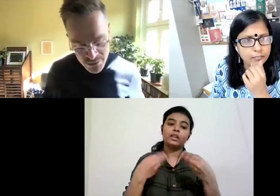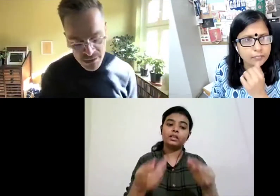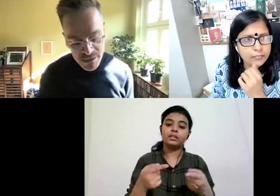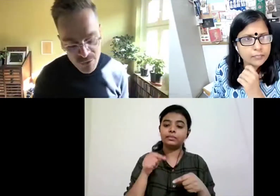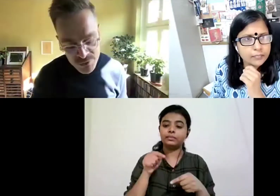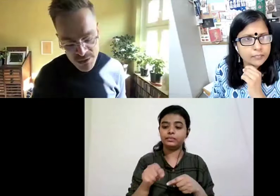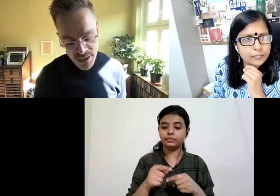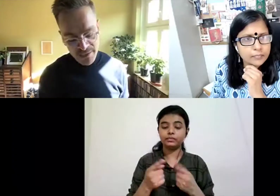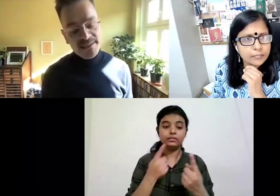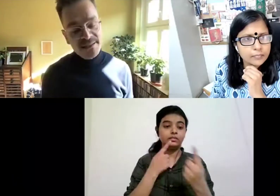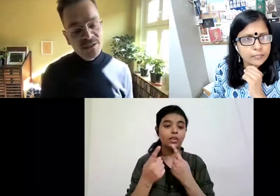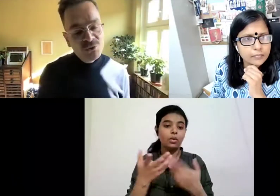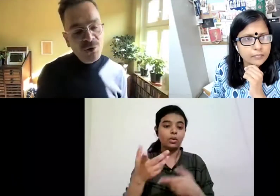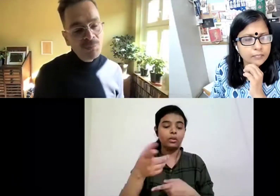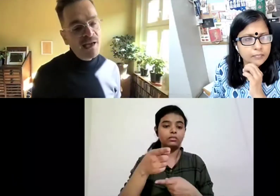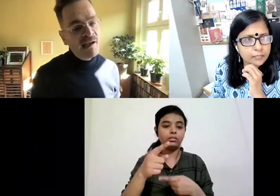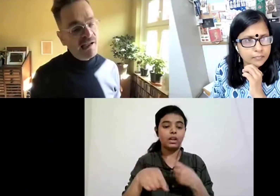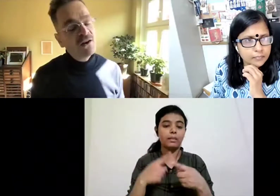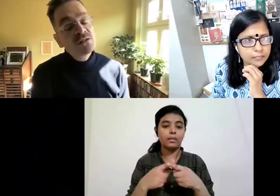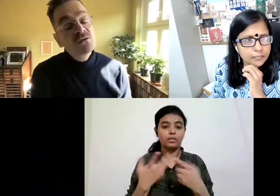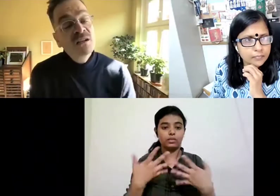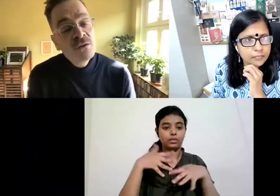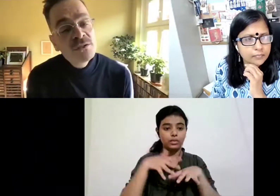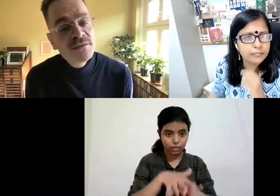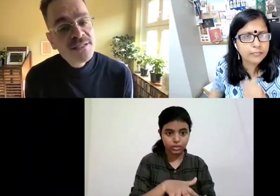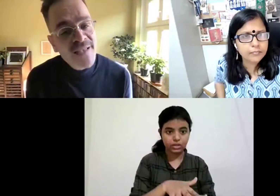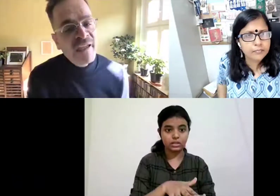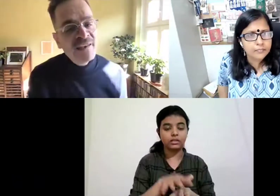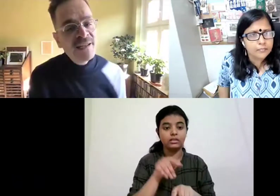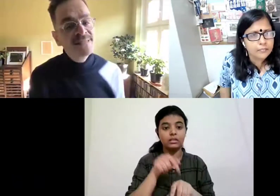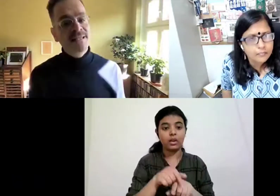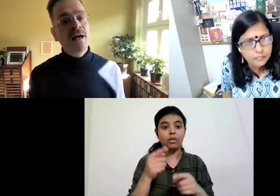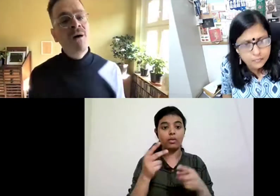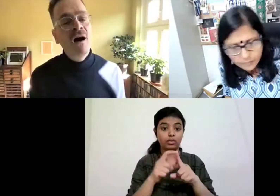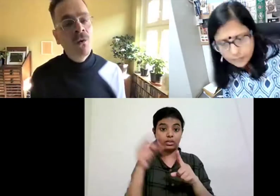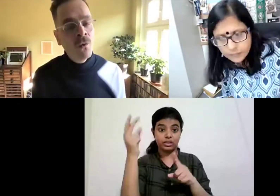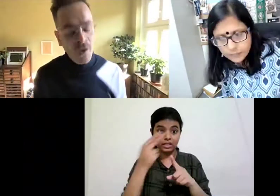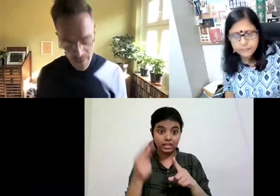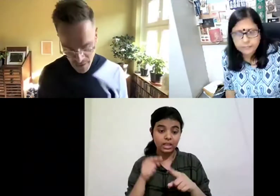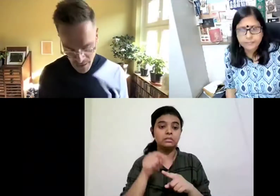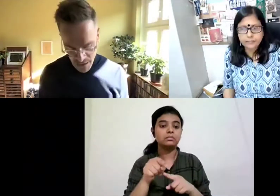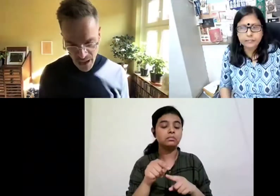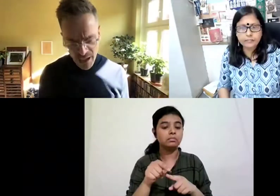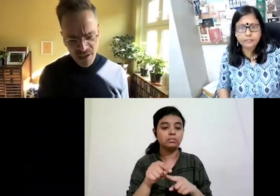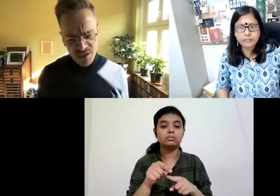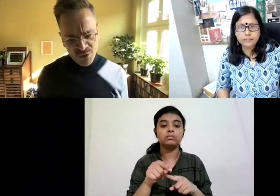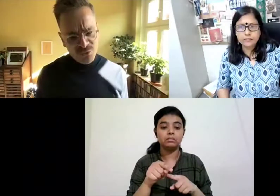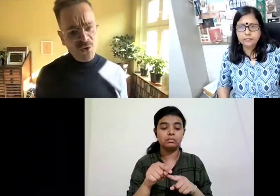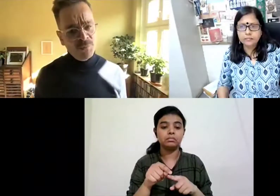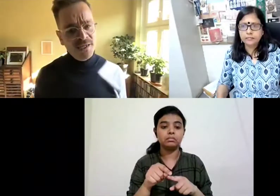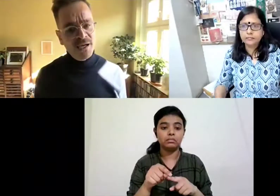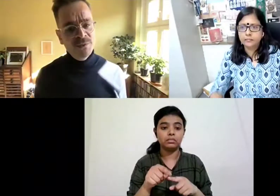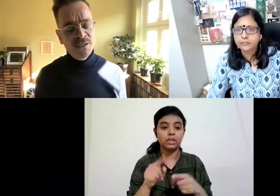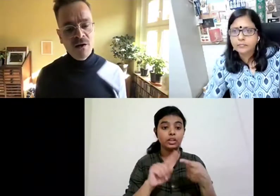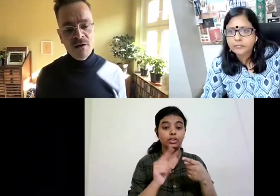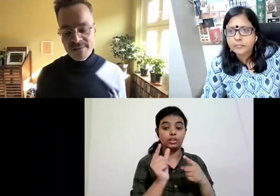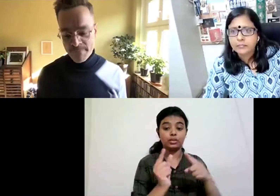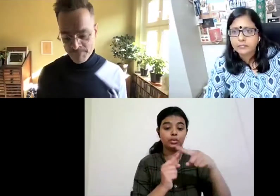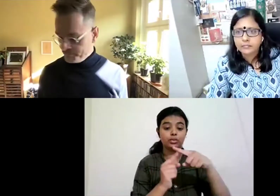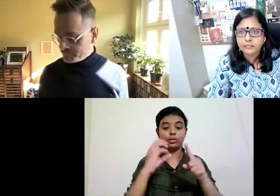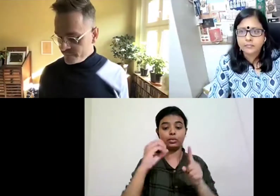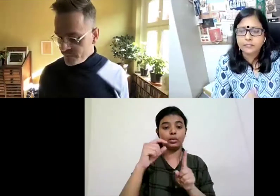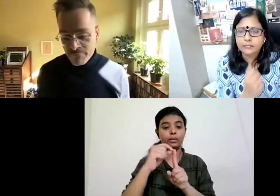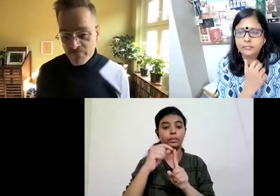talking about inclusion and as an utopia, and also inclusive design is somehow an utopia,